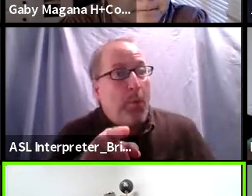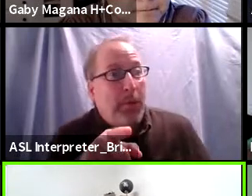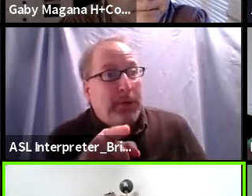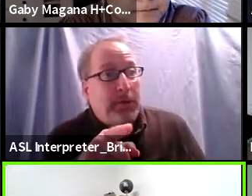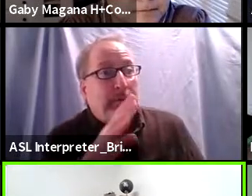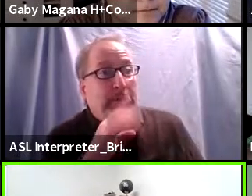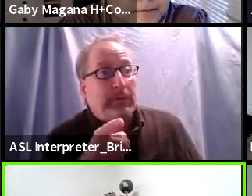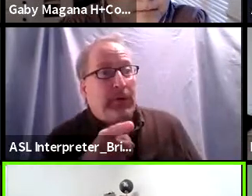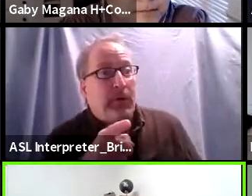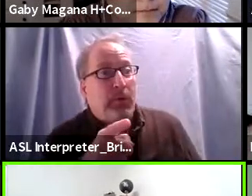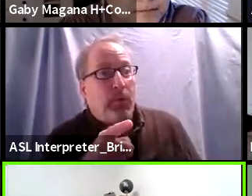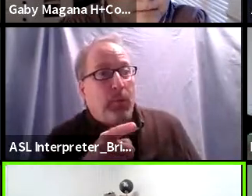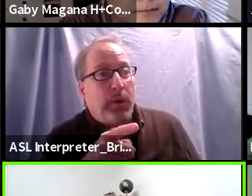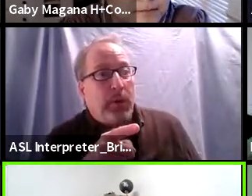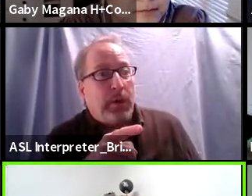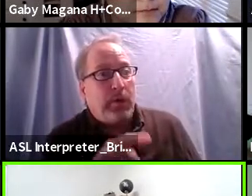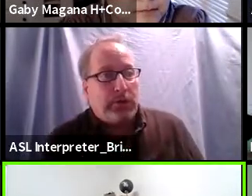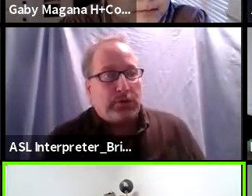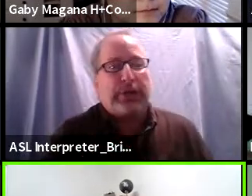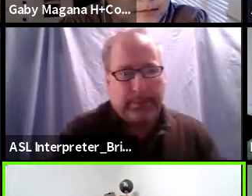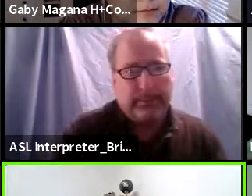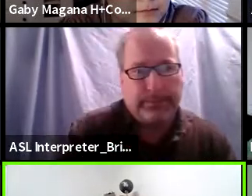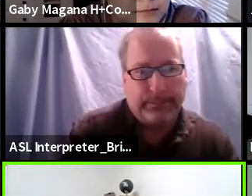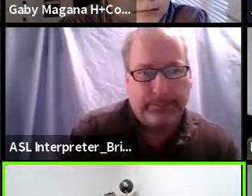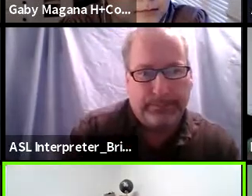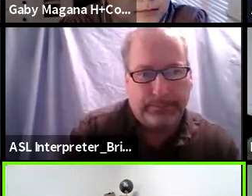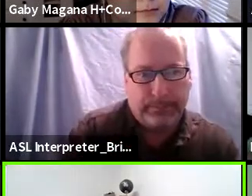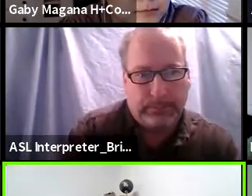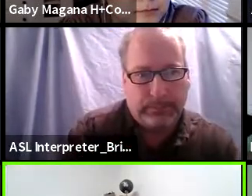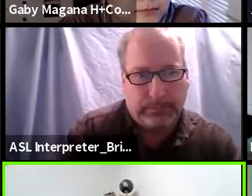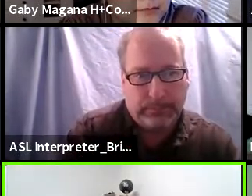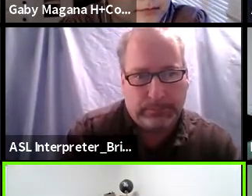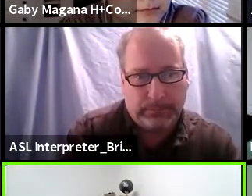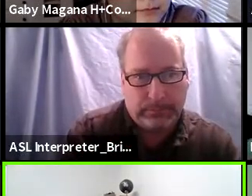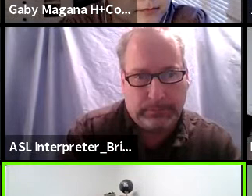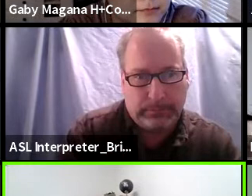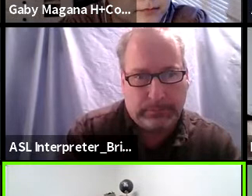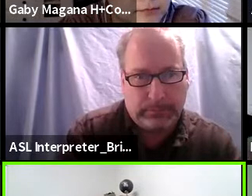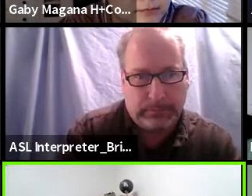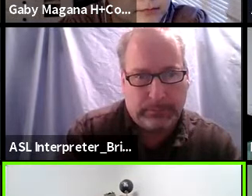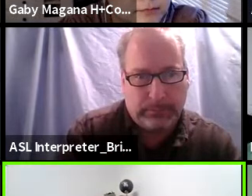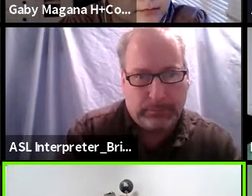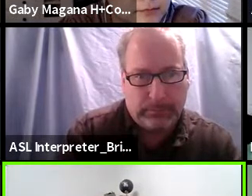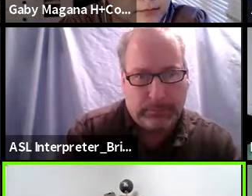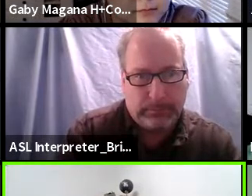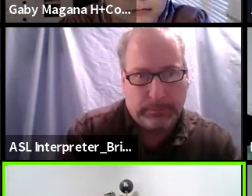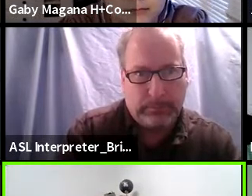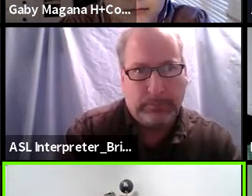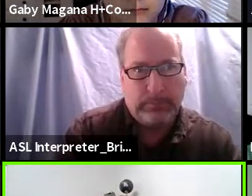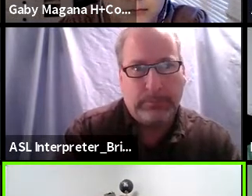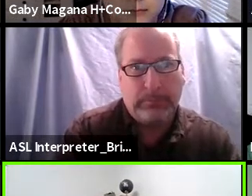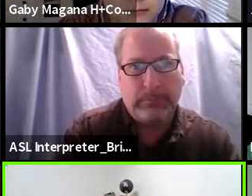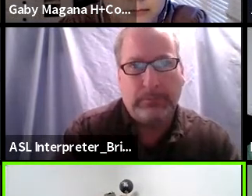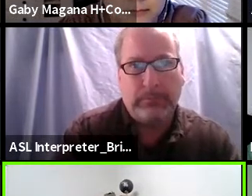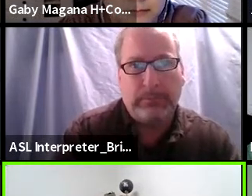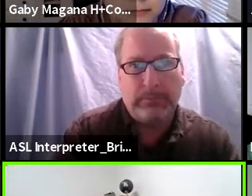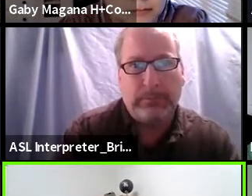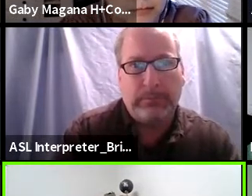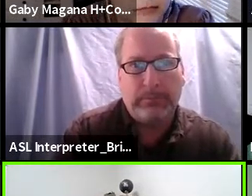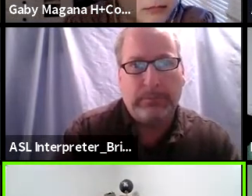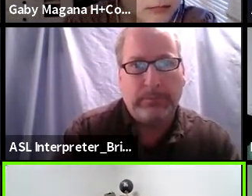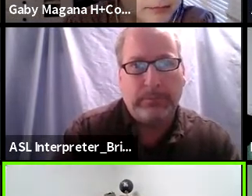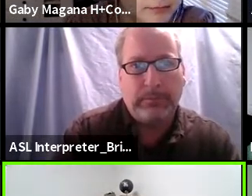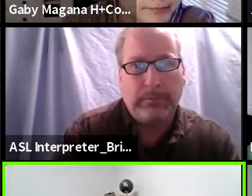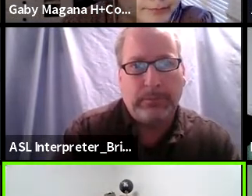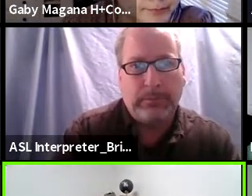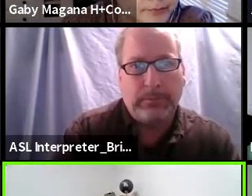mentioned amending the charter, but as you all know, a lot of that work was Taylor and his knowledge of the community and how sort of what capacity all of